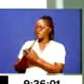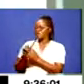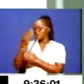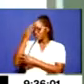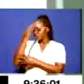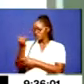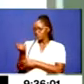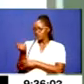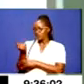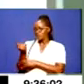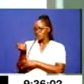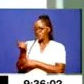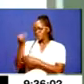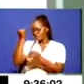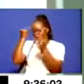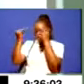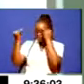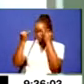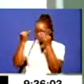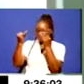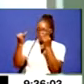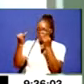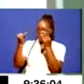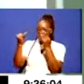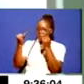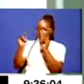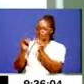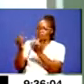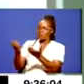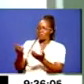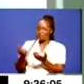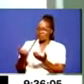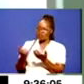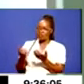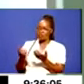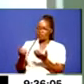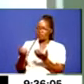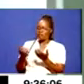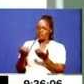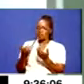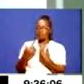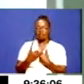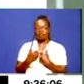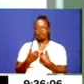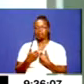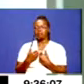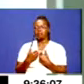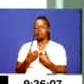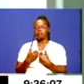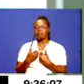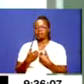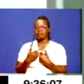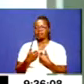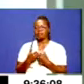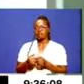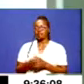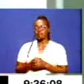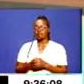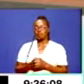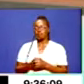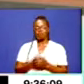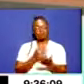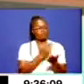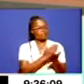innovations that have come up because of the need that has that we've been able to The challenges we have. Indeed,